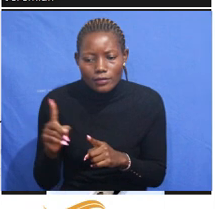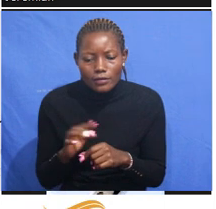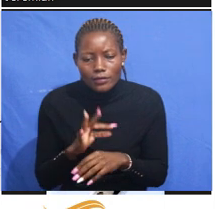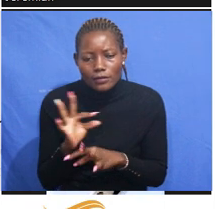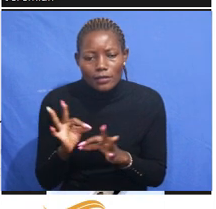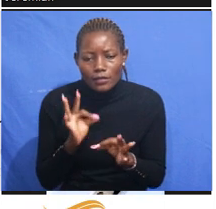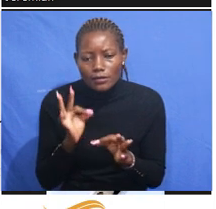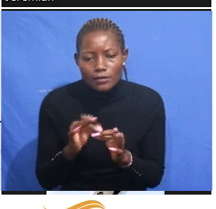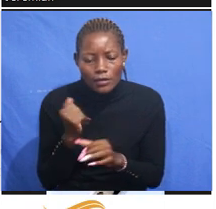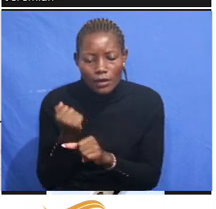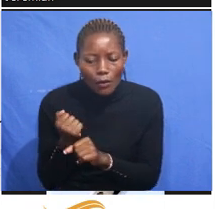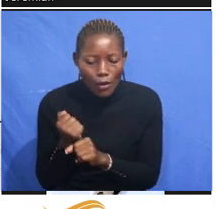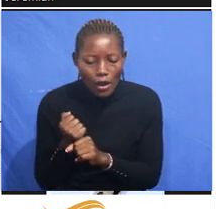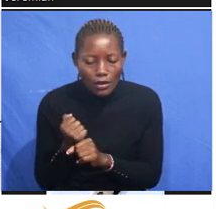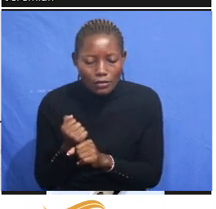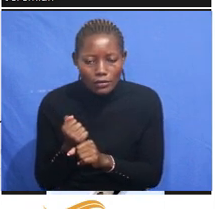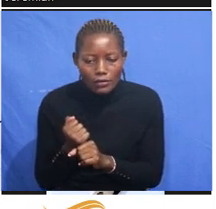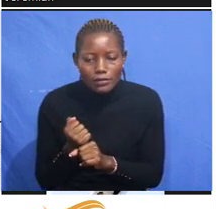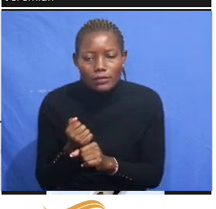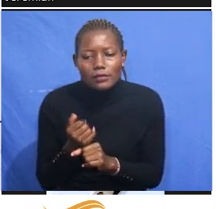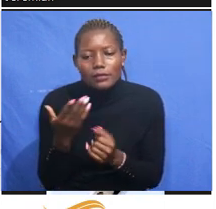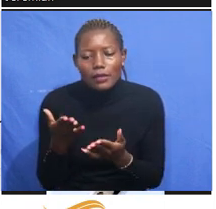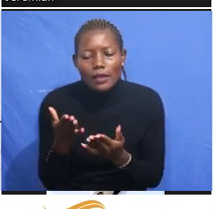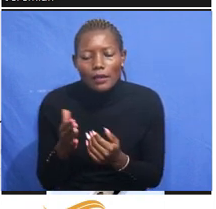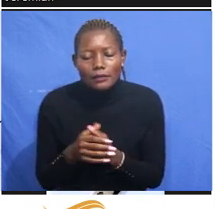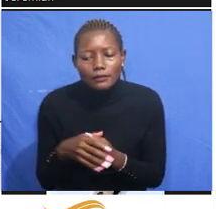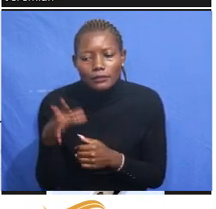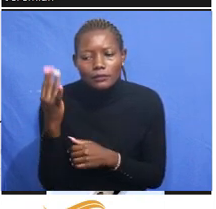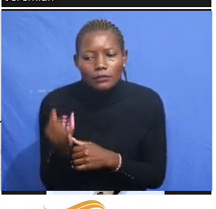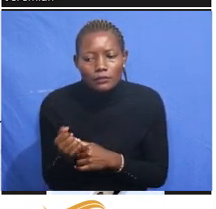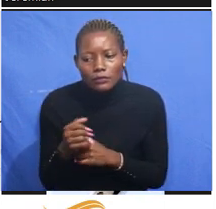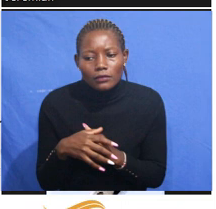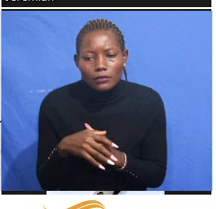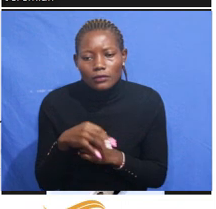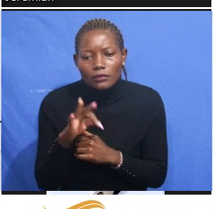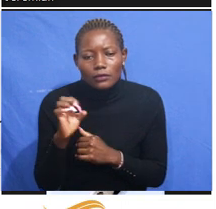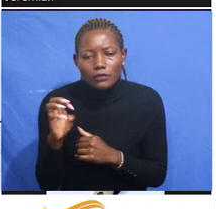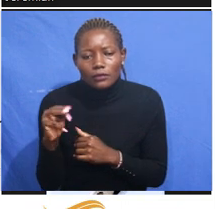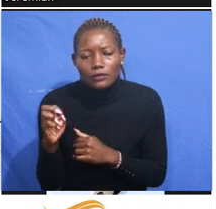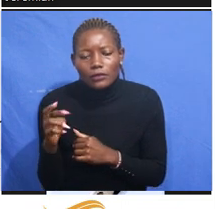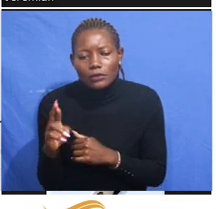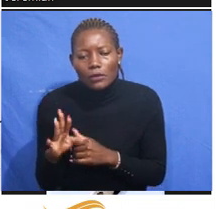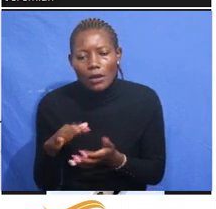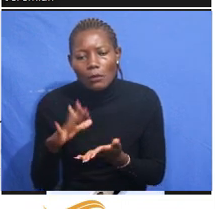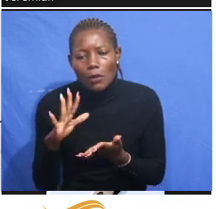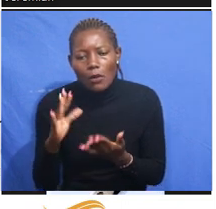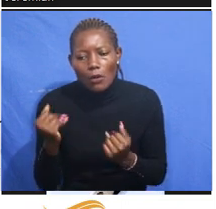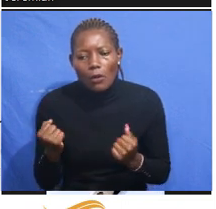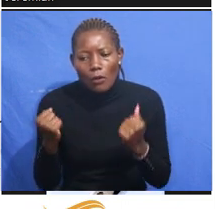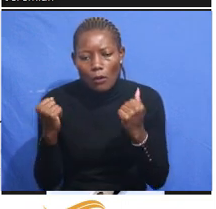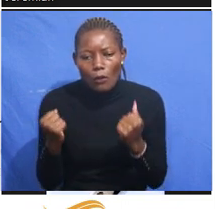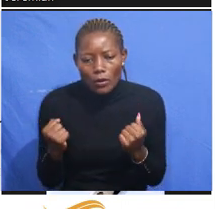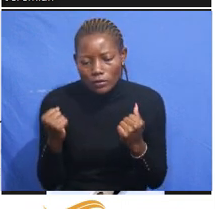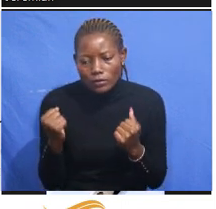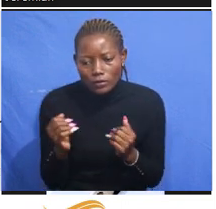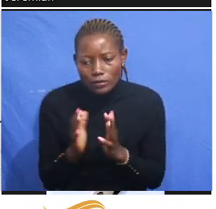particular adaptations that are there because the femur is more geared towards weight bearing and movement,